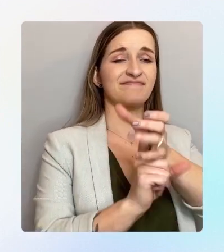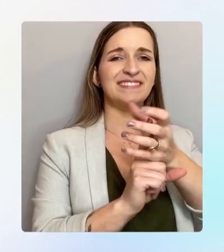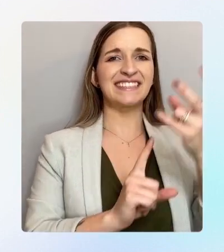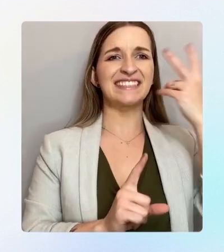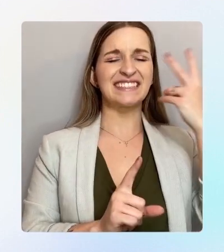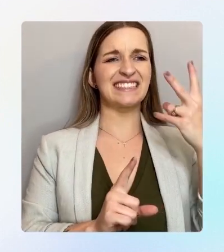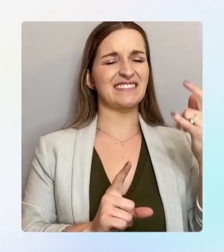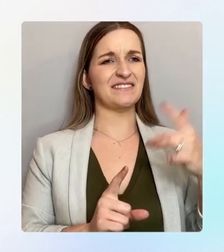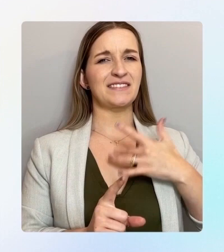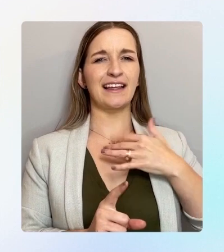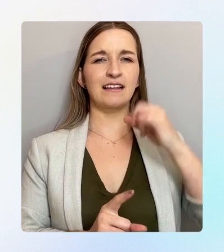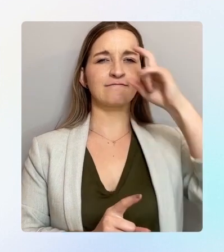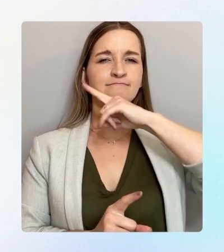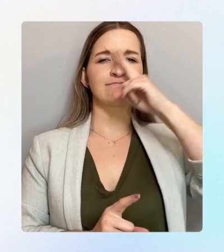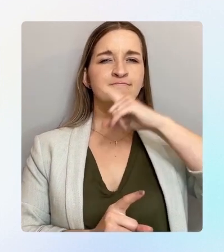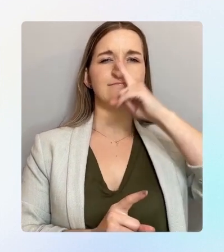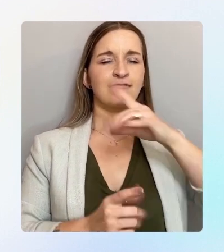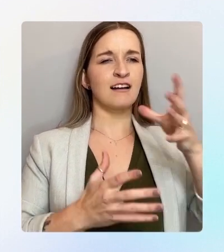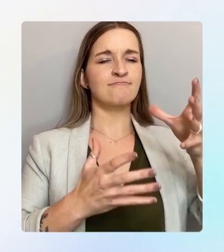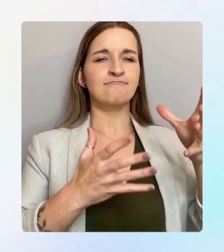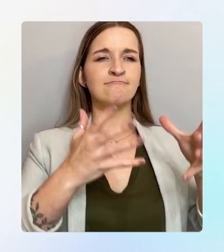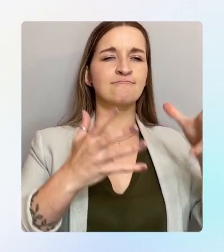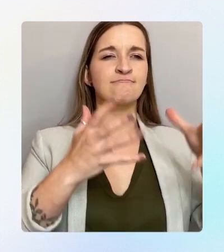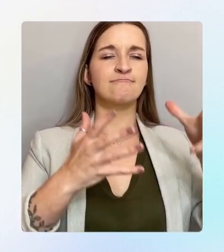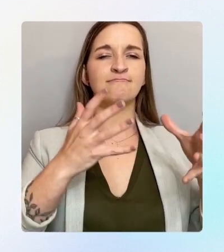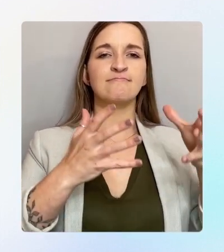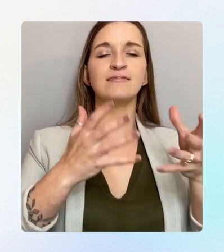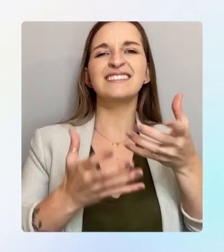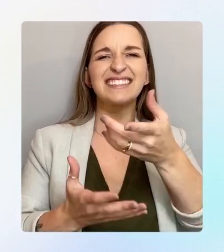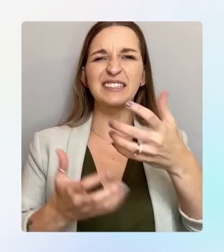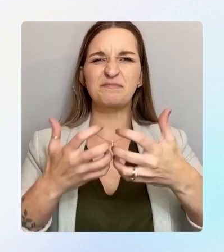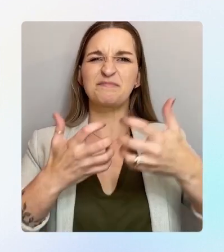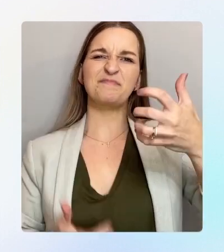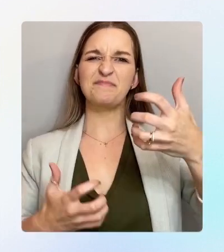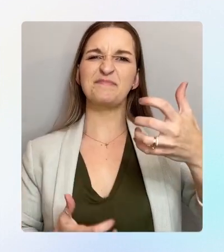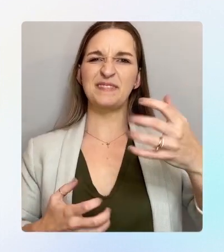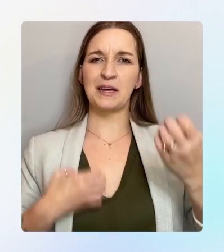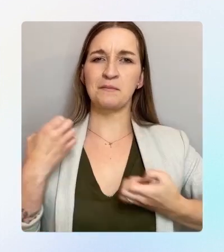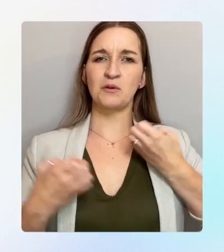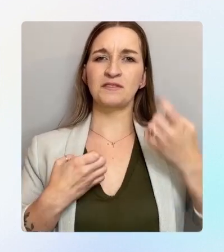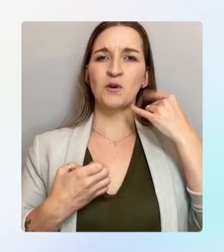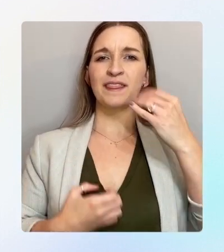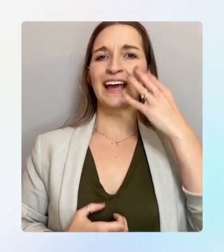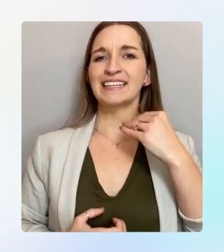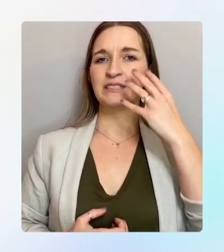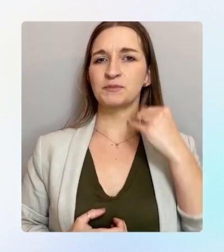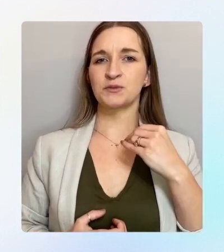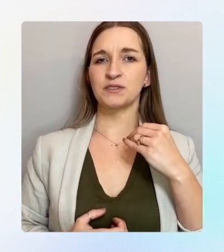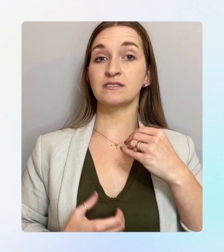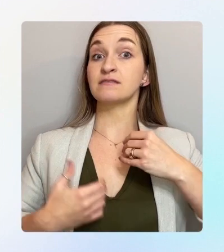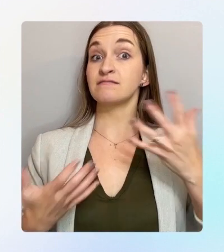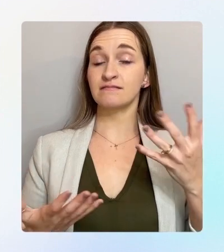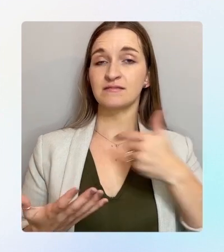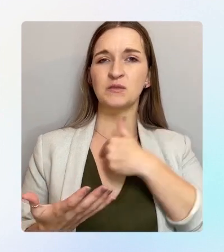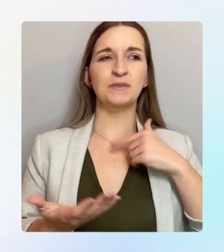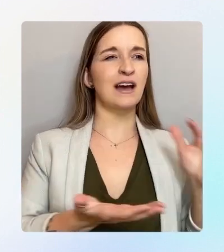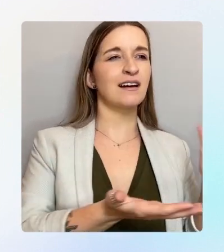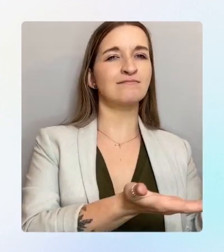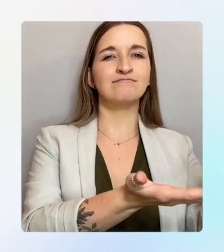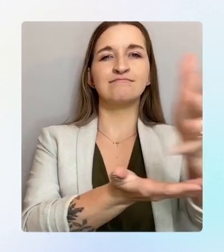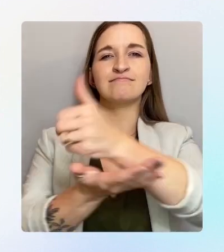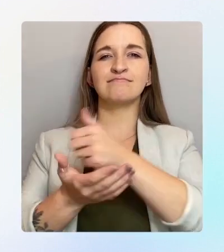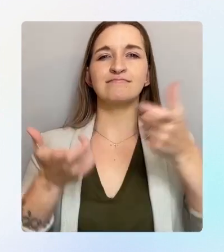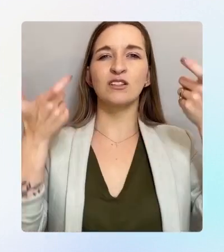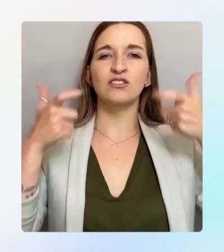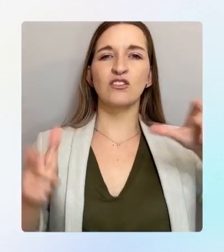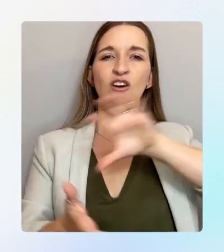immersion of the experience. So, we used a large data set of real human motions to learn